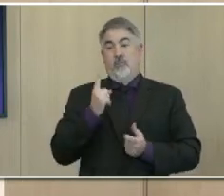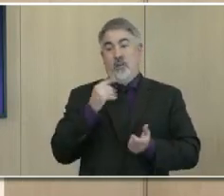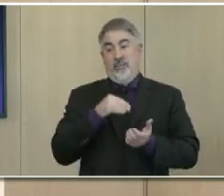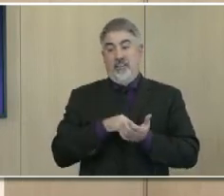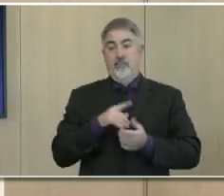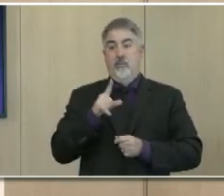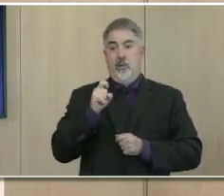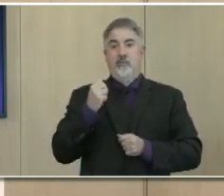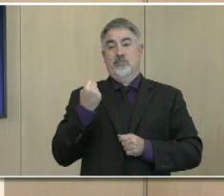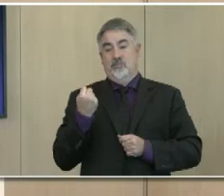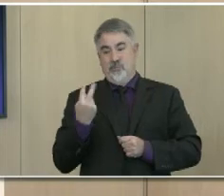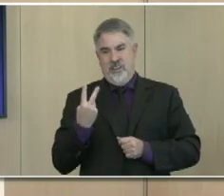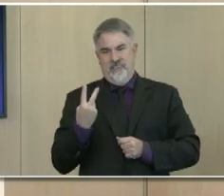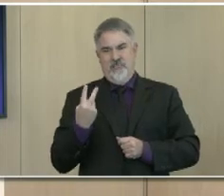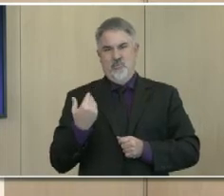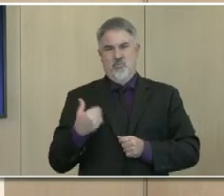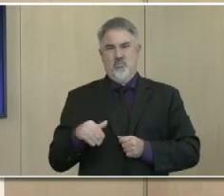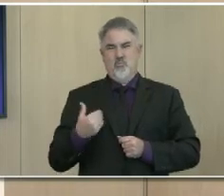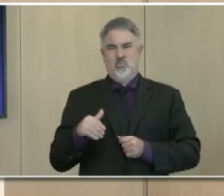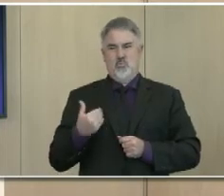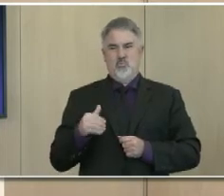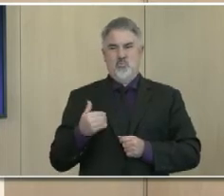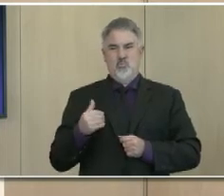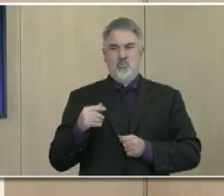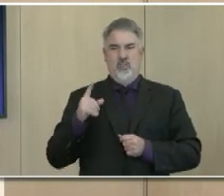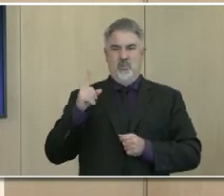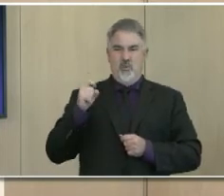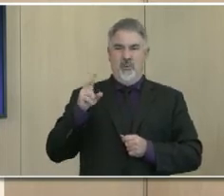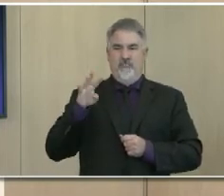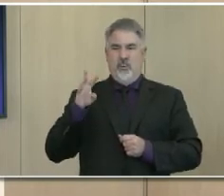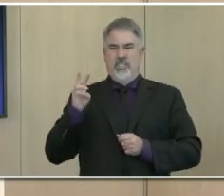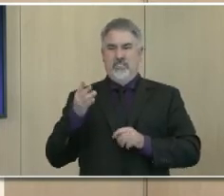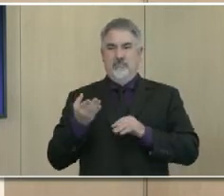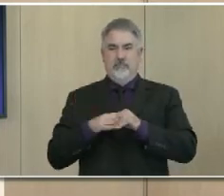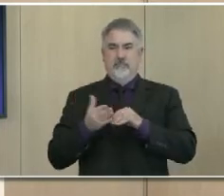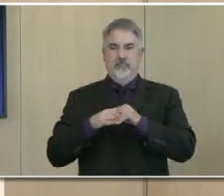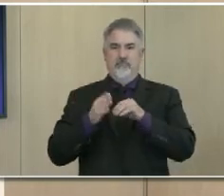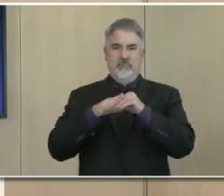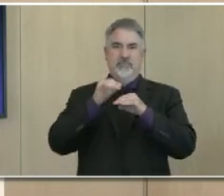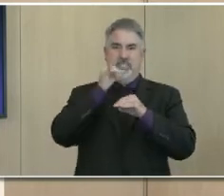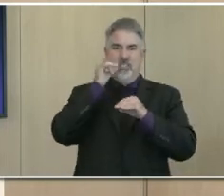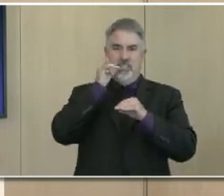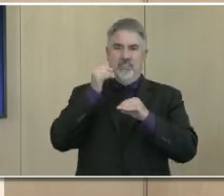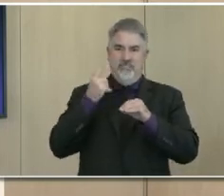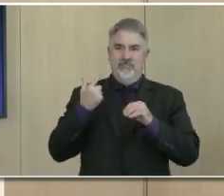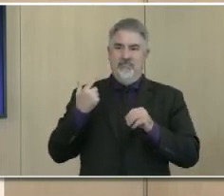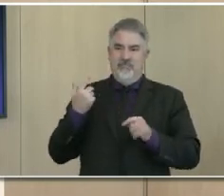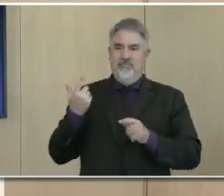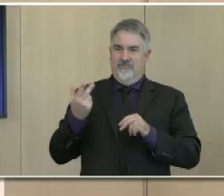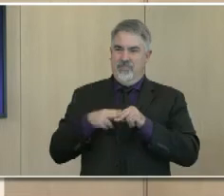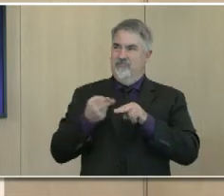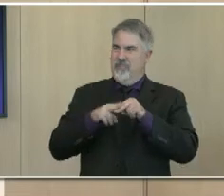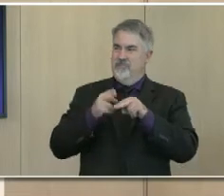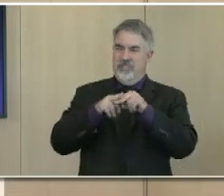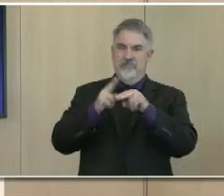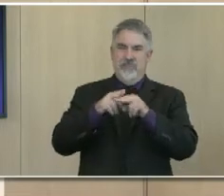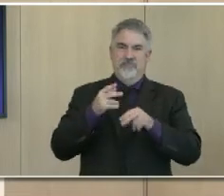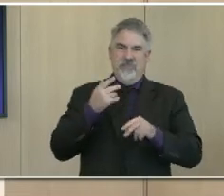1,112 cases, which is 146 more cases than reported yesterday, 628, or